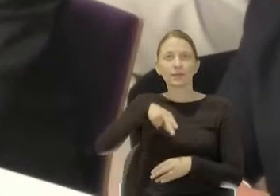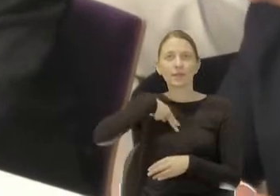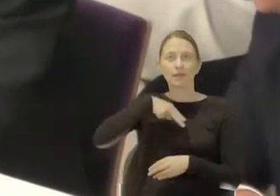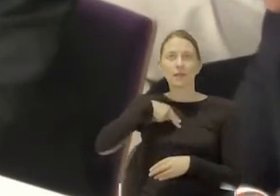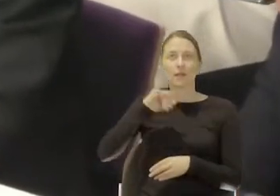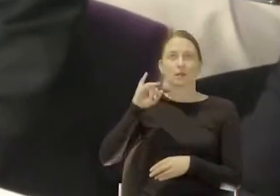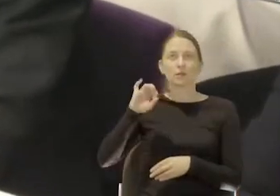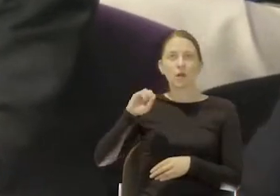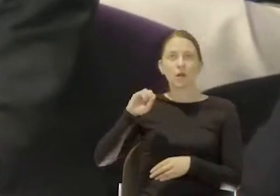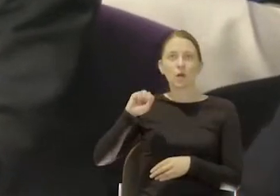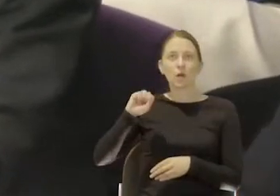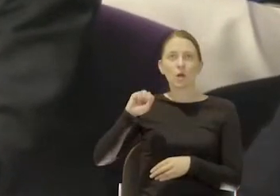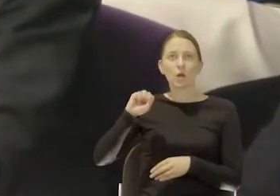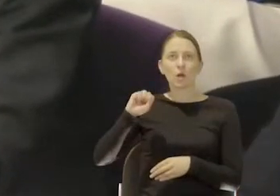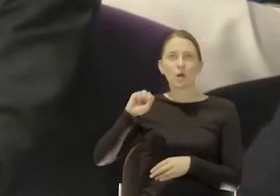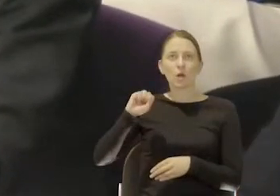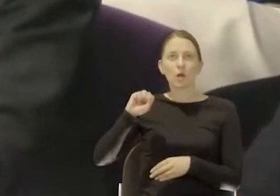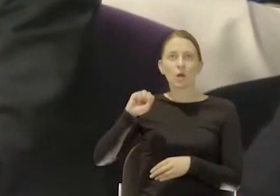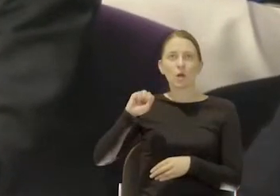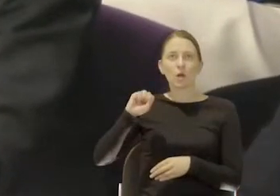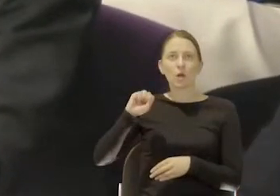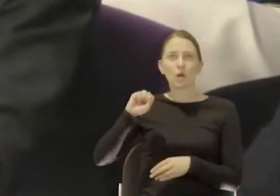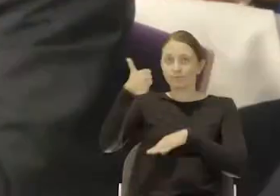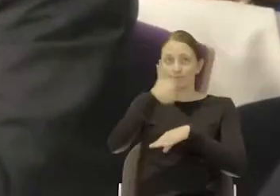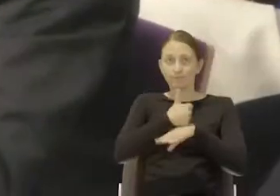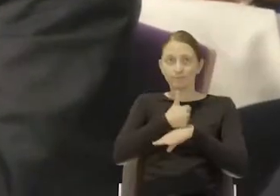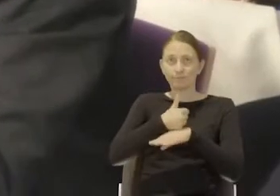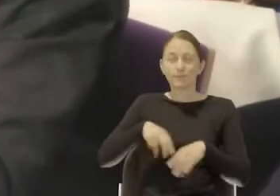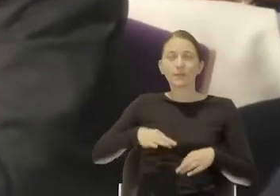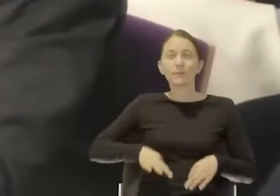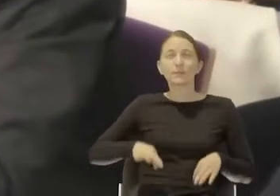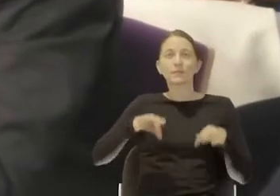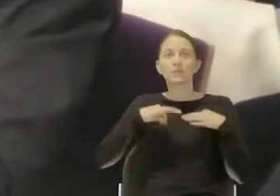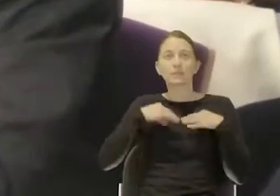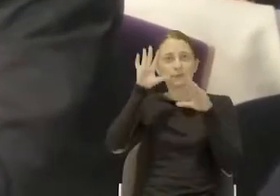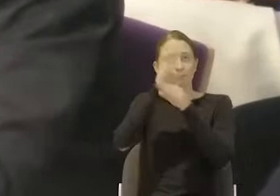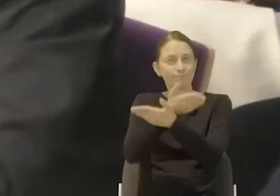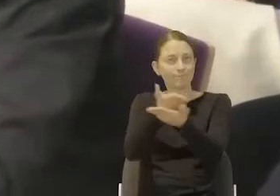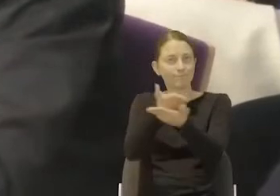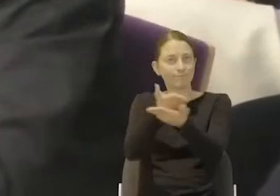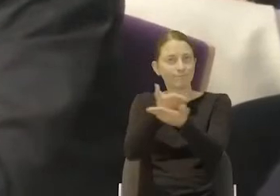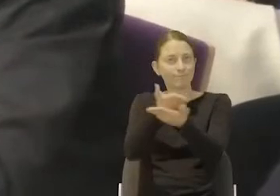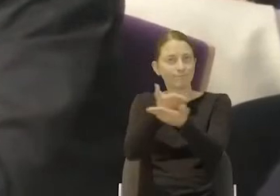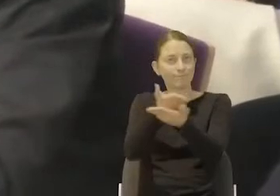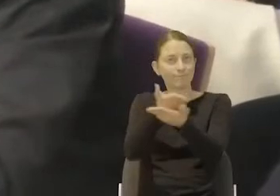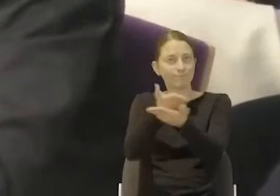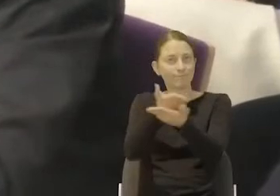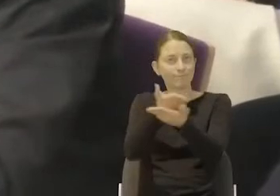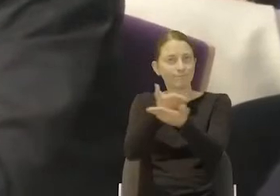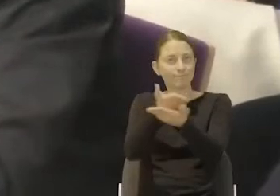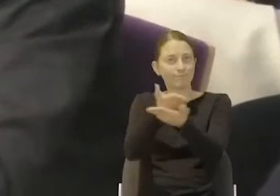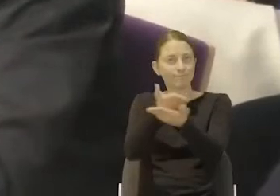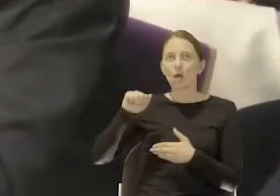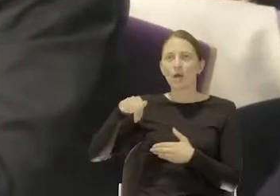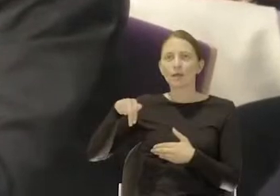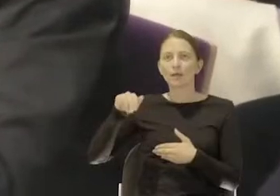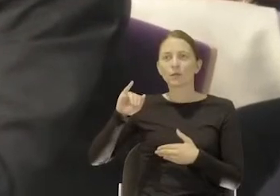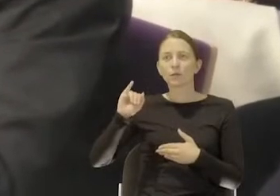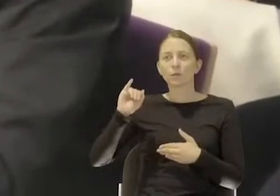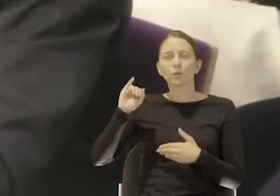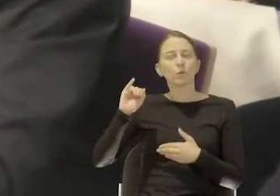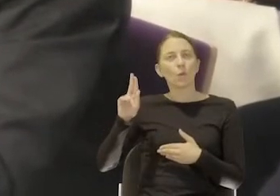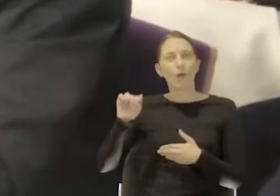and gentlemen. We are grateful to the UN Habitat team and to the government of Poland for the high-level organization